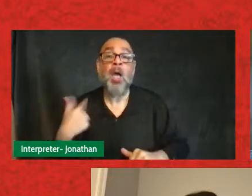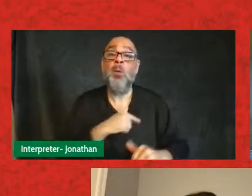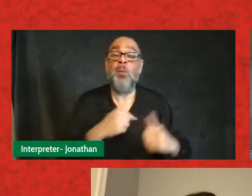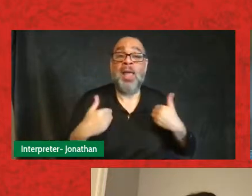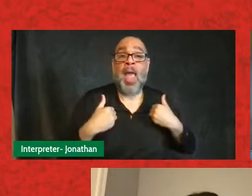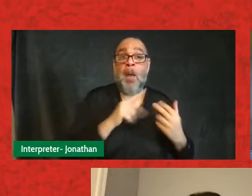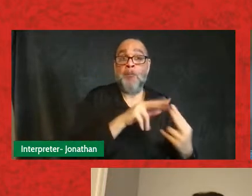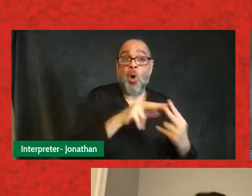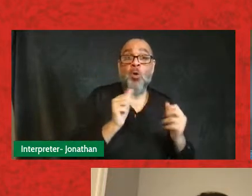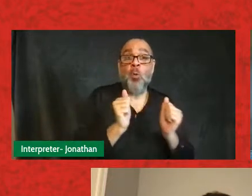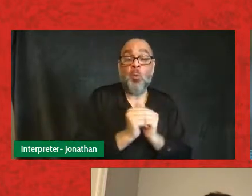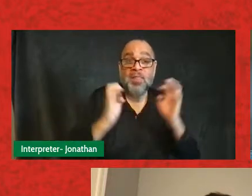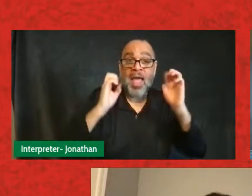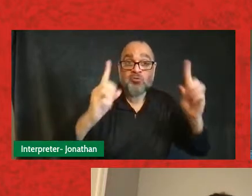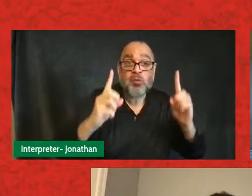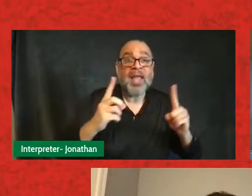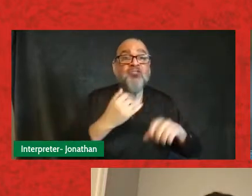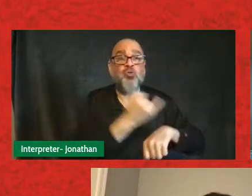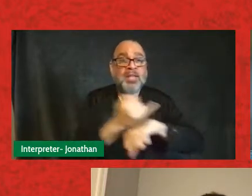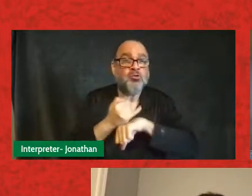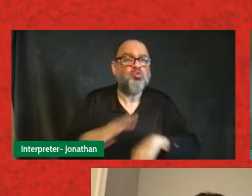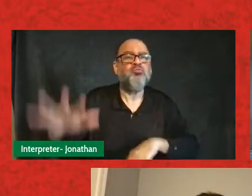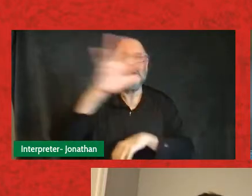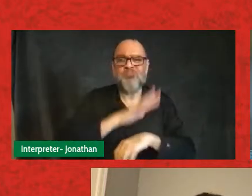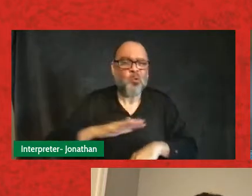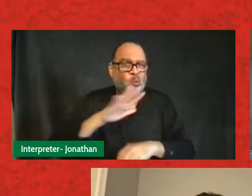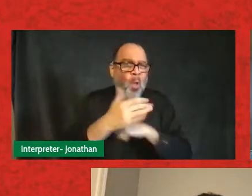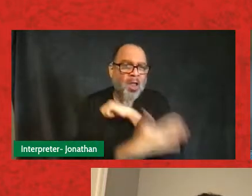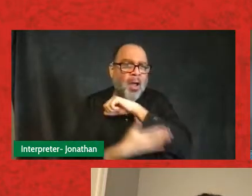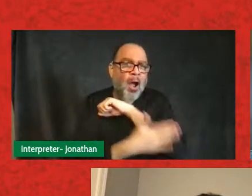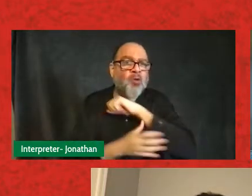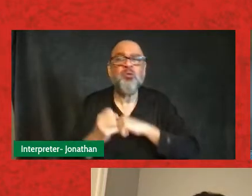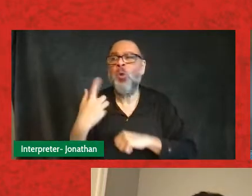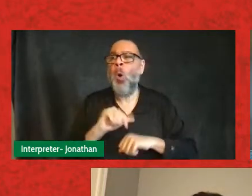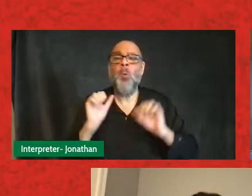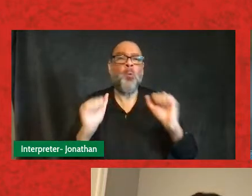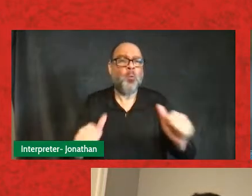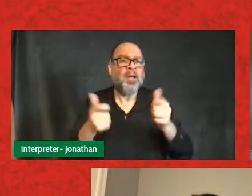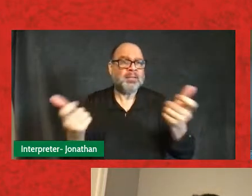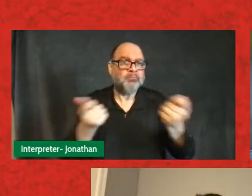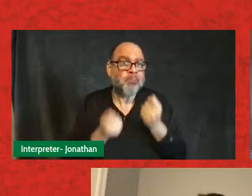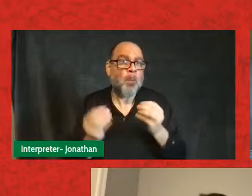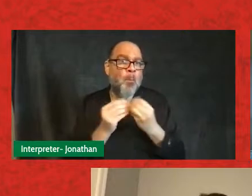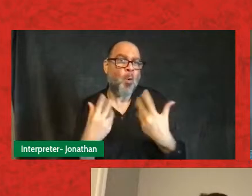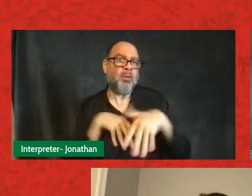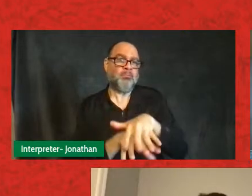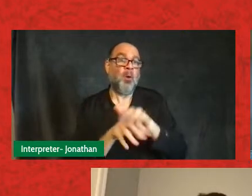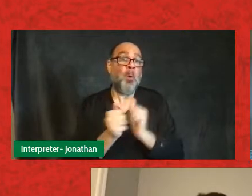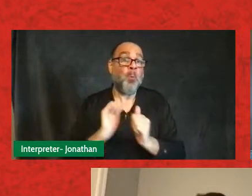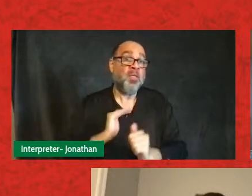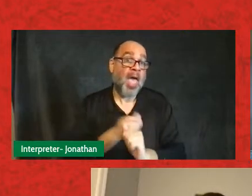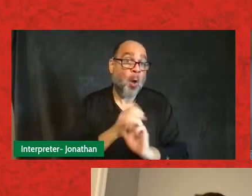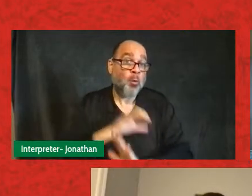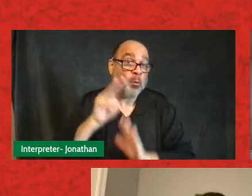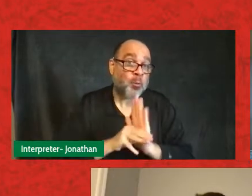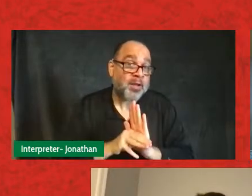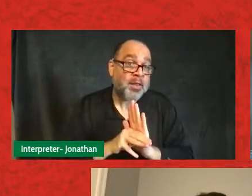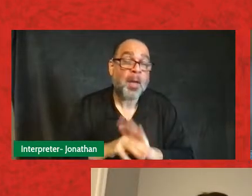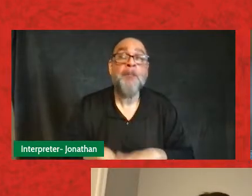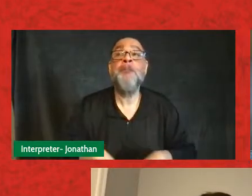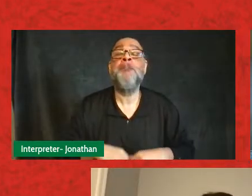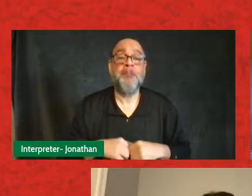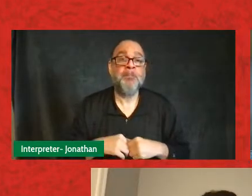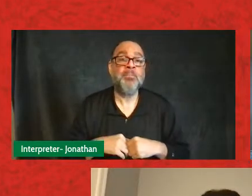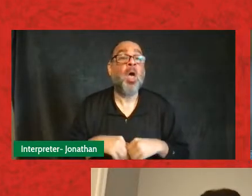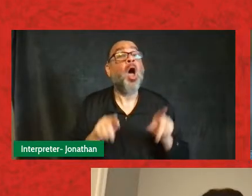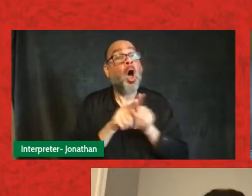educational institutions around the country so that we can integrate more and more of these plays into curriculum. We also have